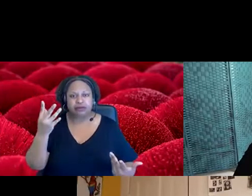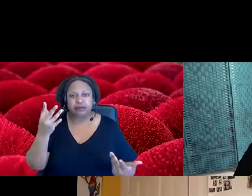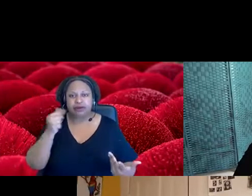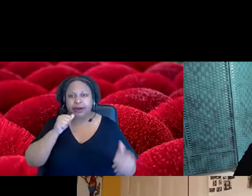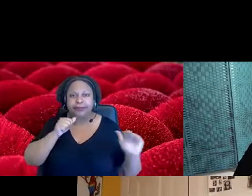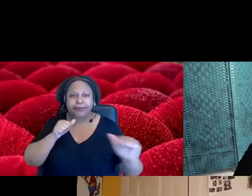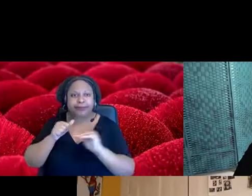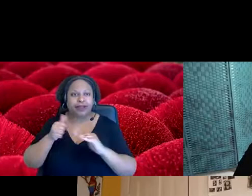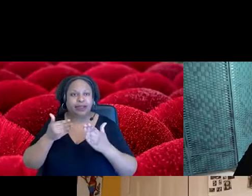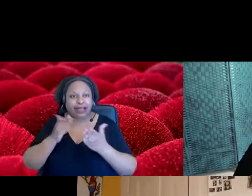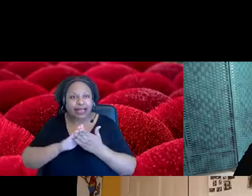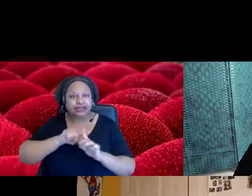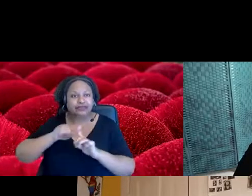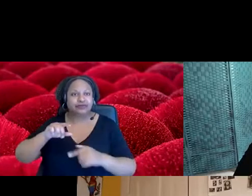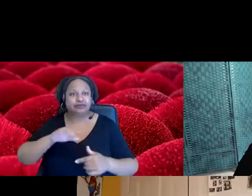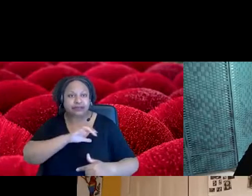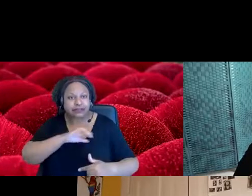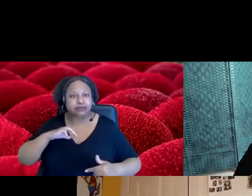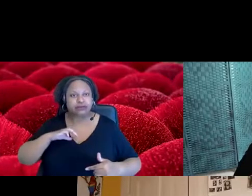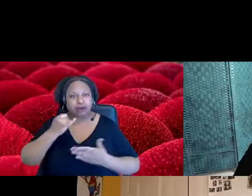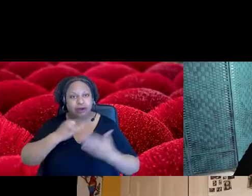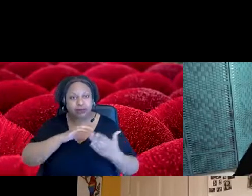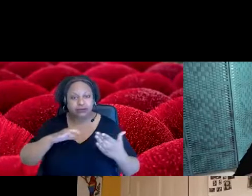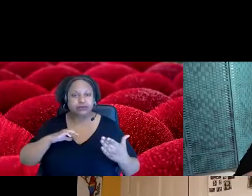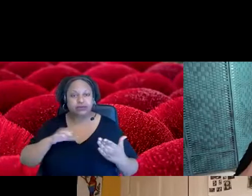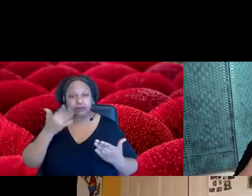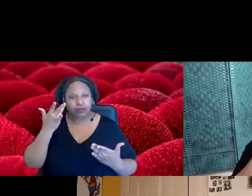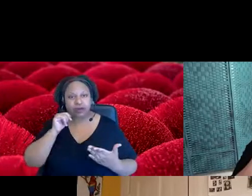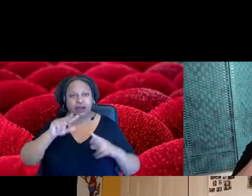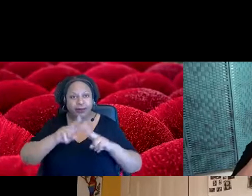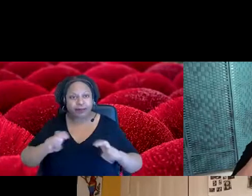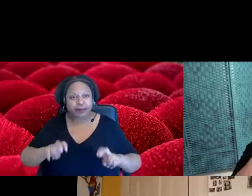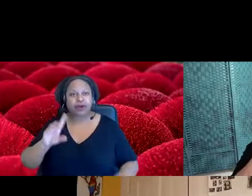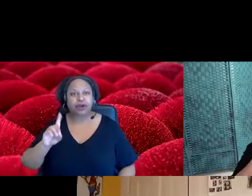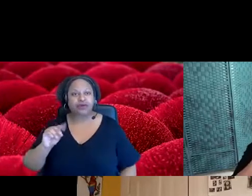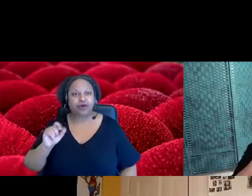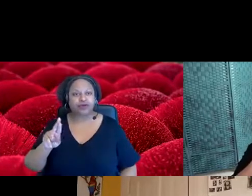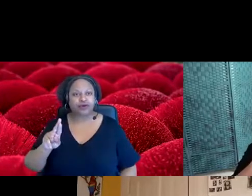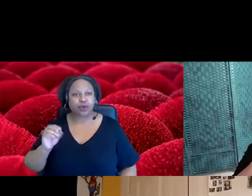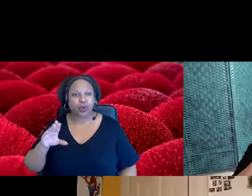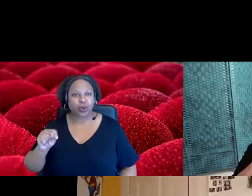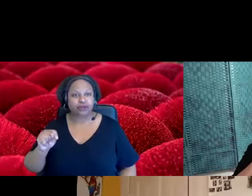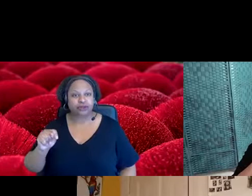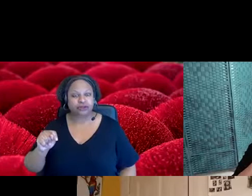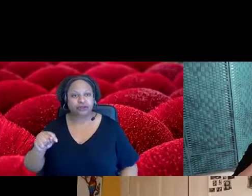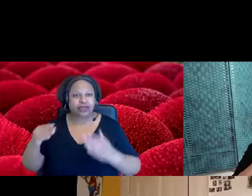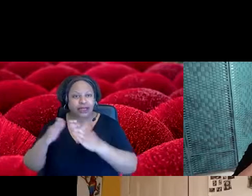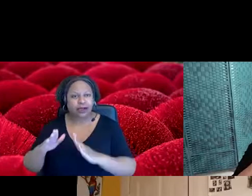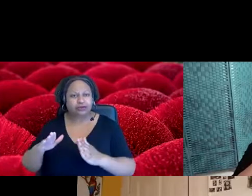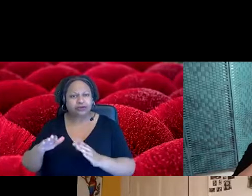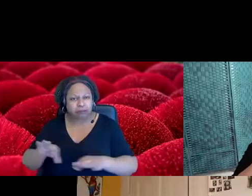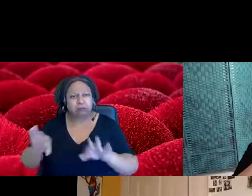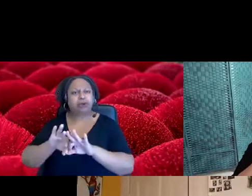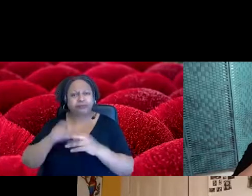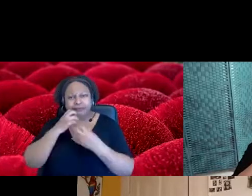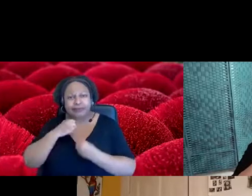Why did we not look at, for example, the Dover Courthouse, which is an important dance space for the community? Why did we not look